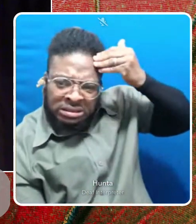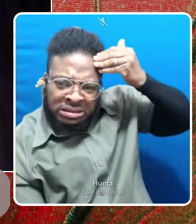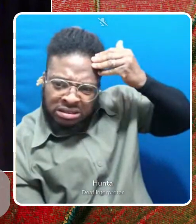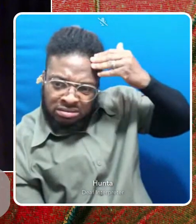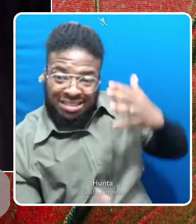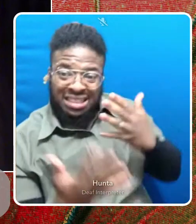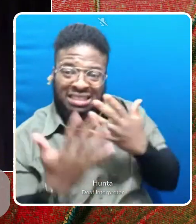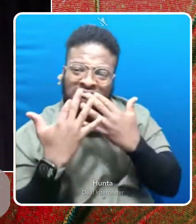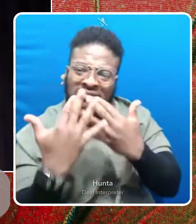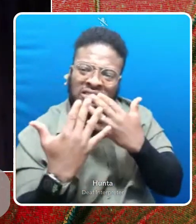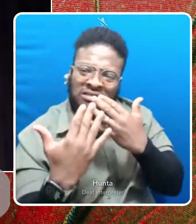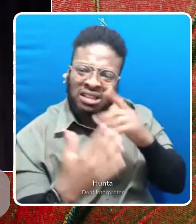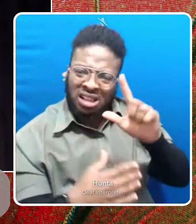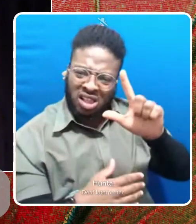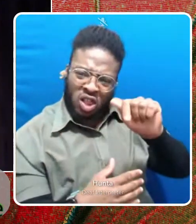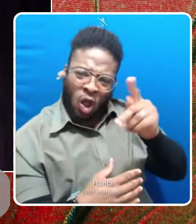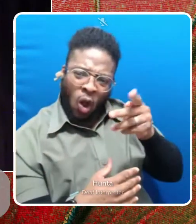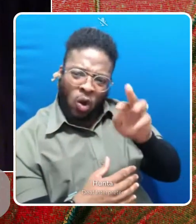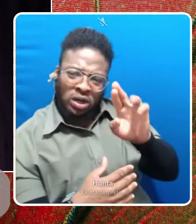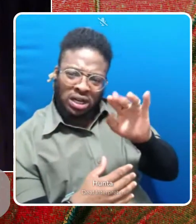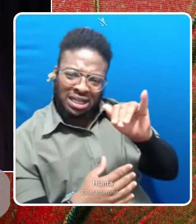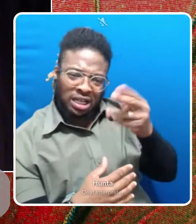me like I was missing something.